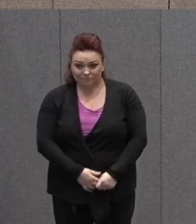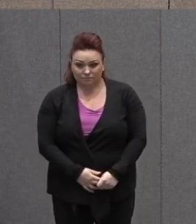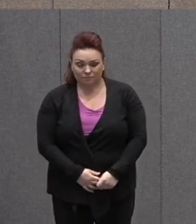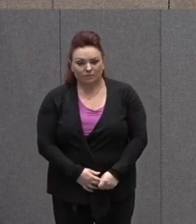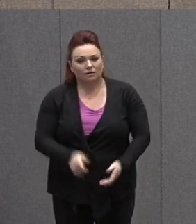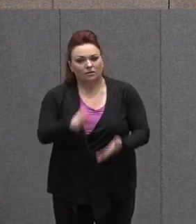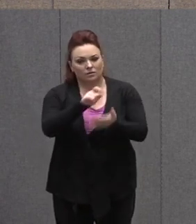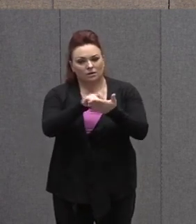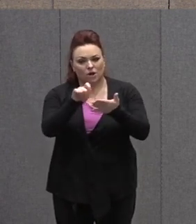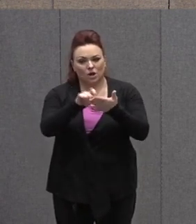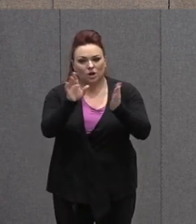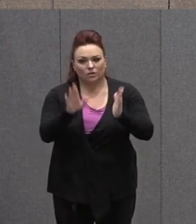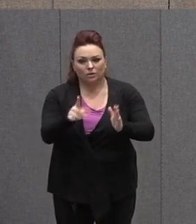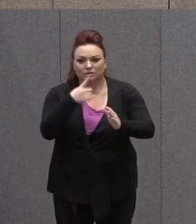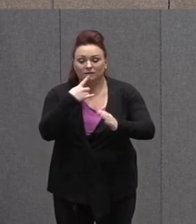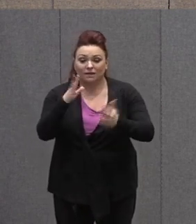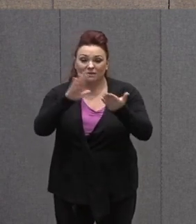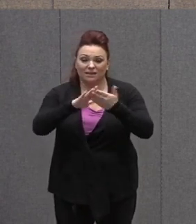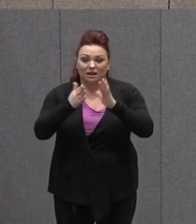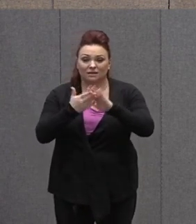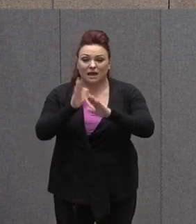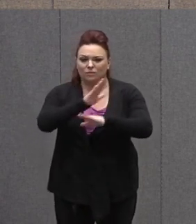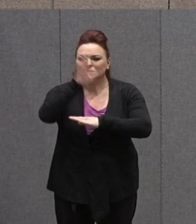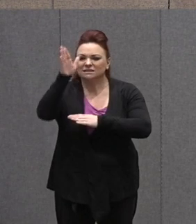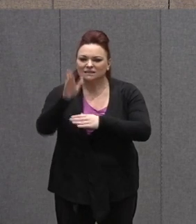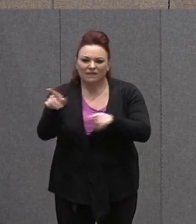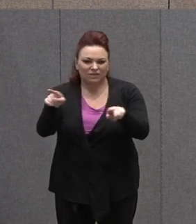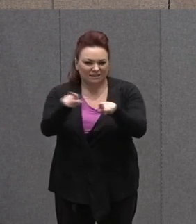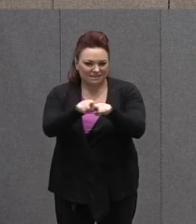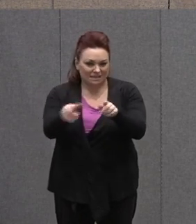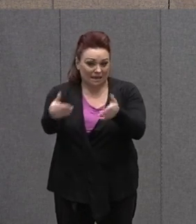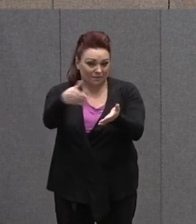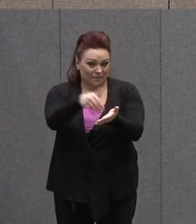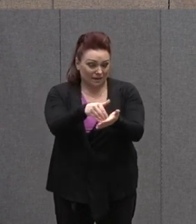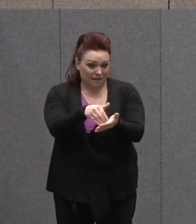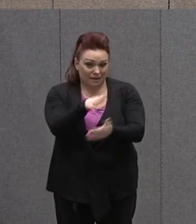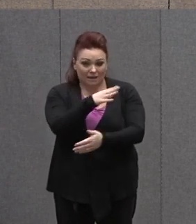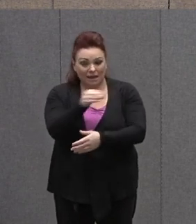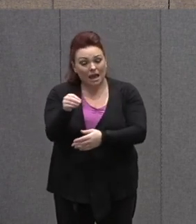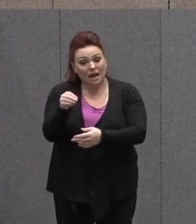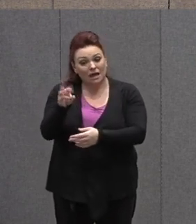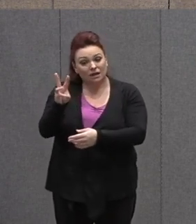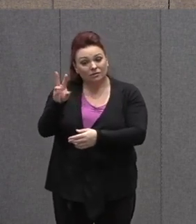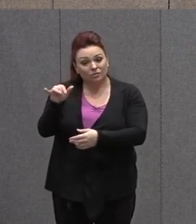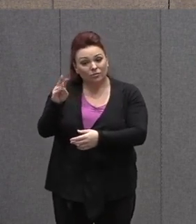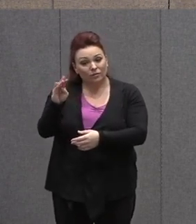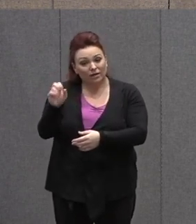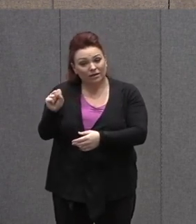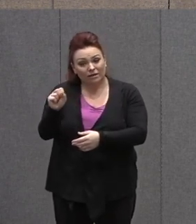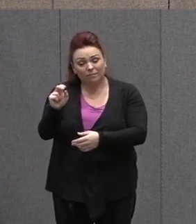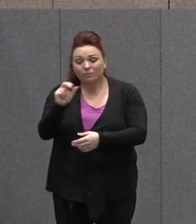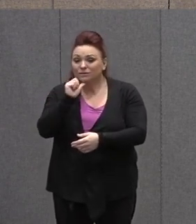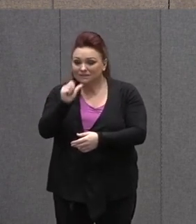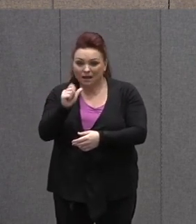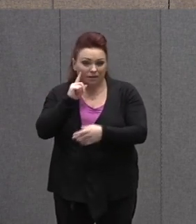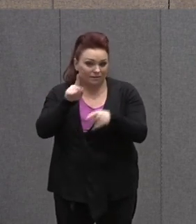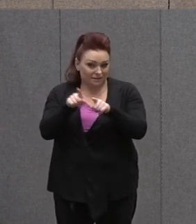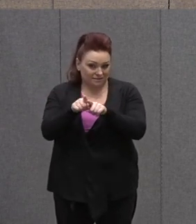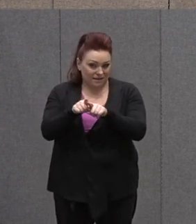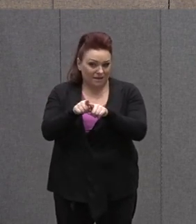the author said that the town was never the same again, and neither was William. How do you think the town was